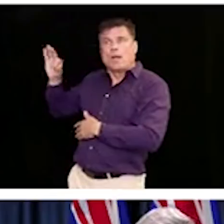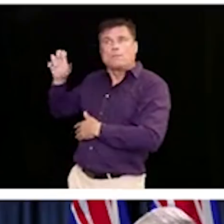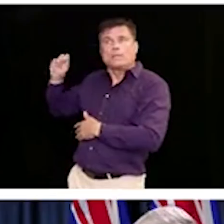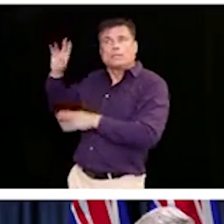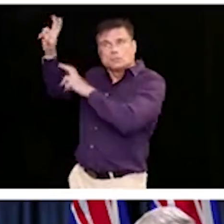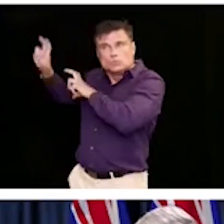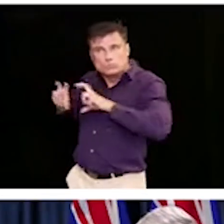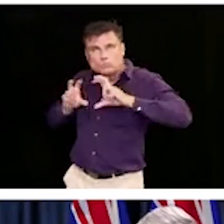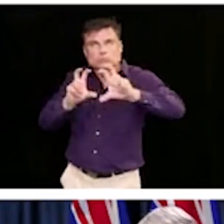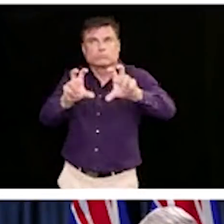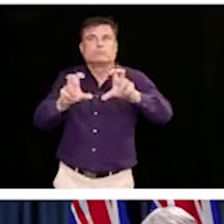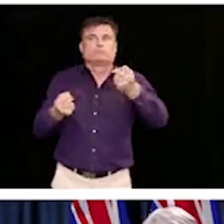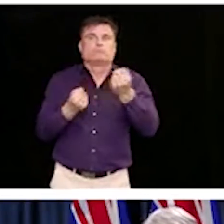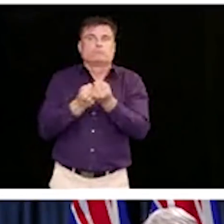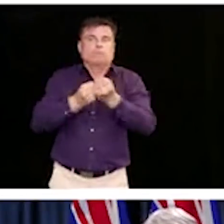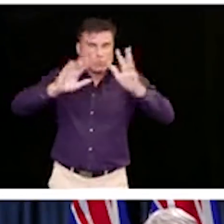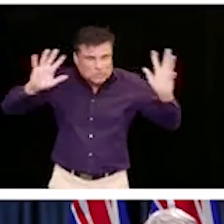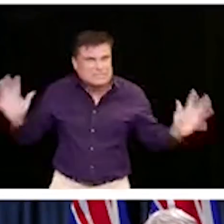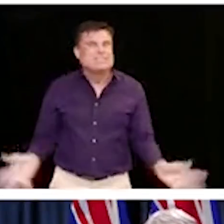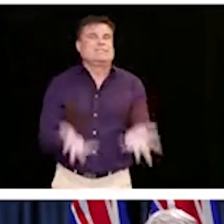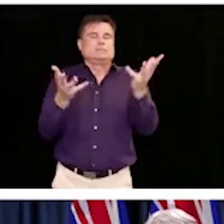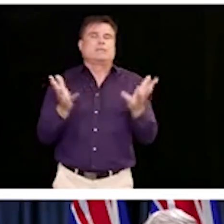recovery ahead. Next slide.